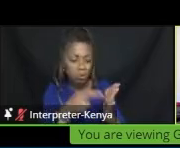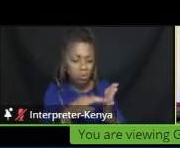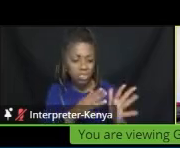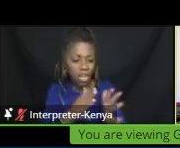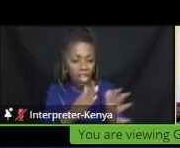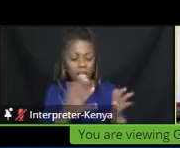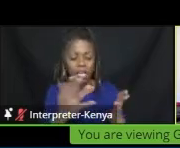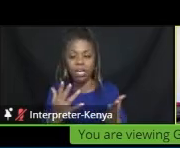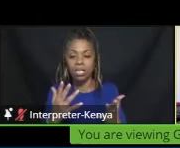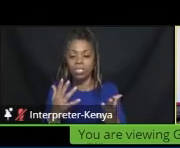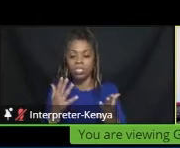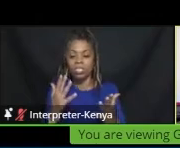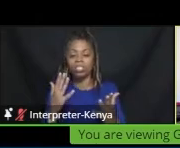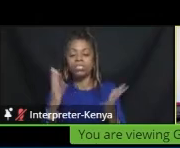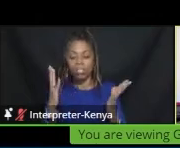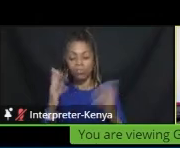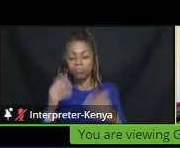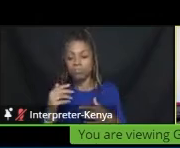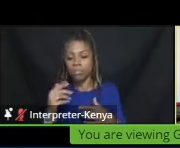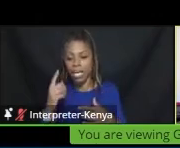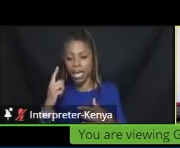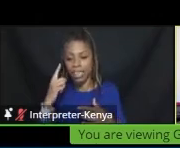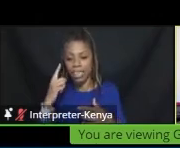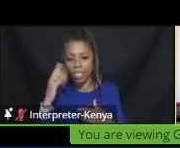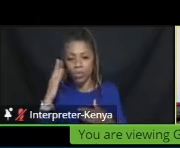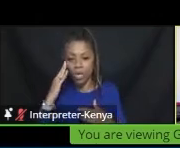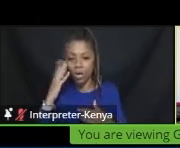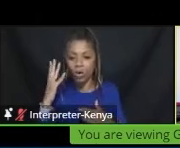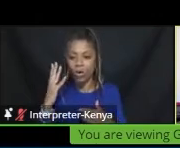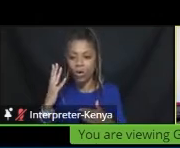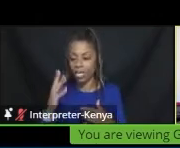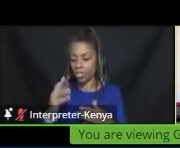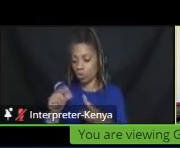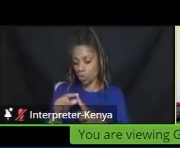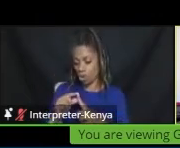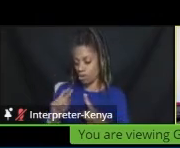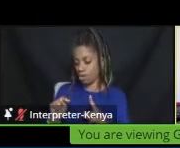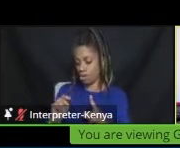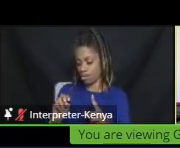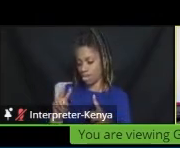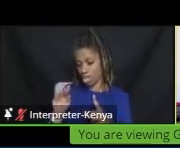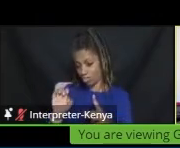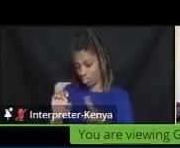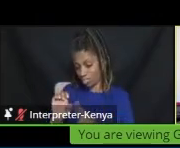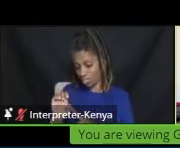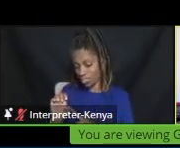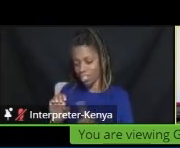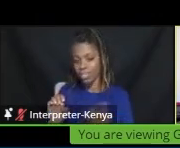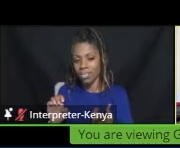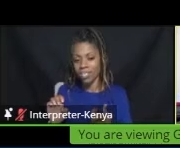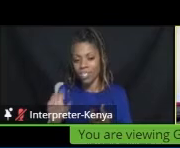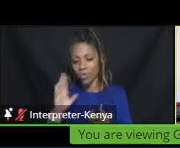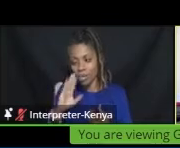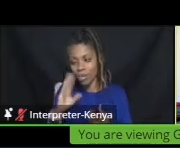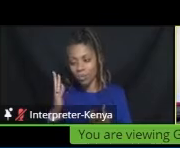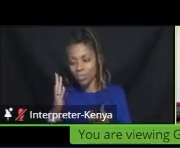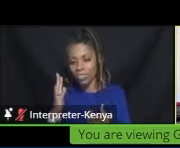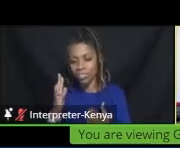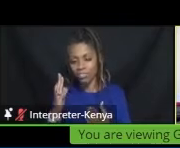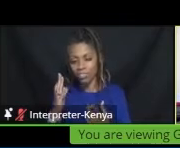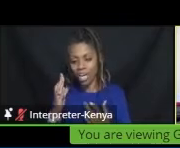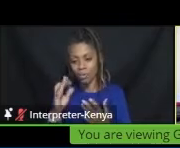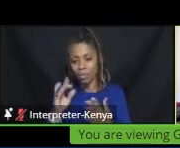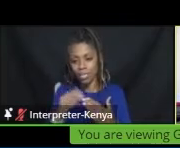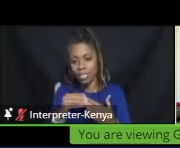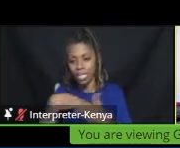And I think you know where we're going when talking about, when using terminology like novice, right? So based on that. At some point, I guess we're going to go ahead and